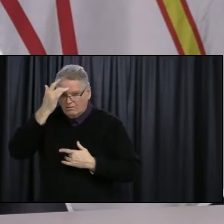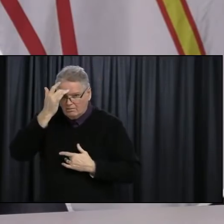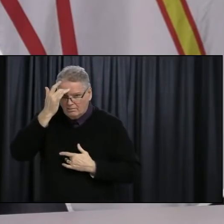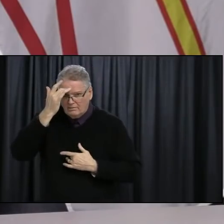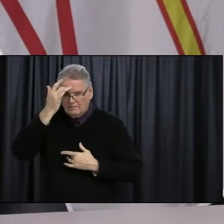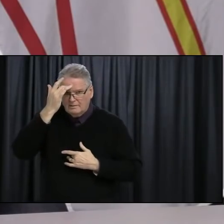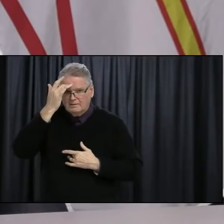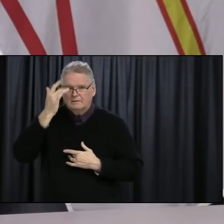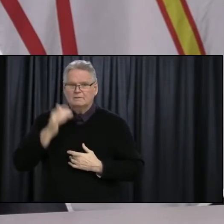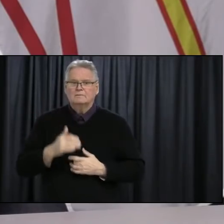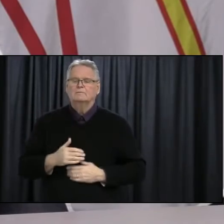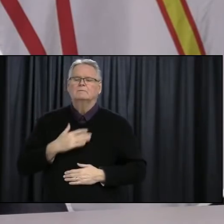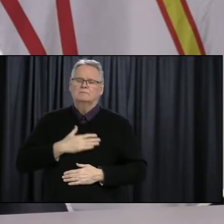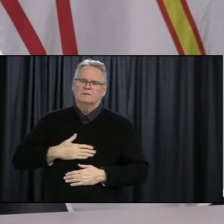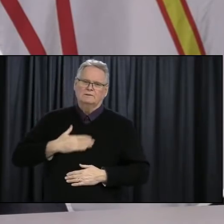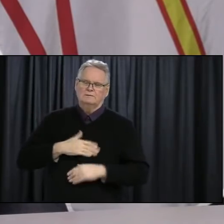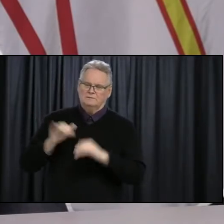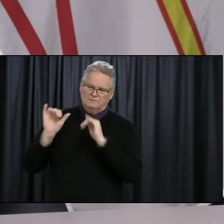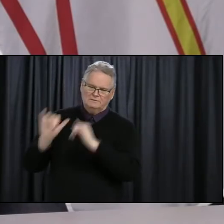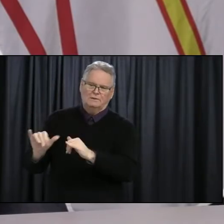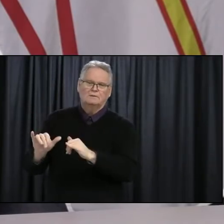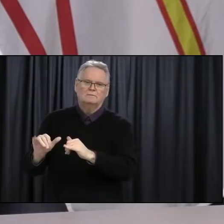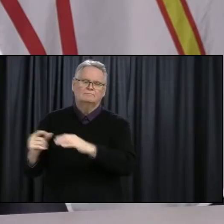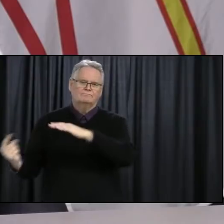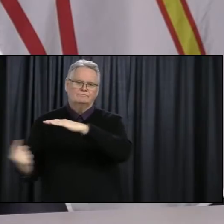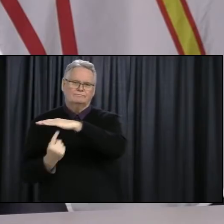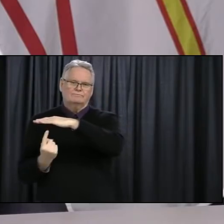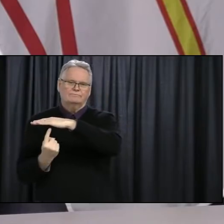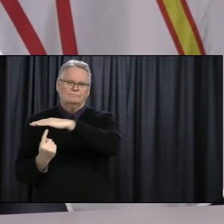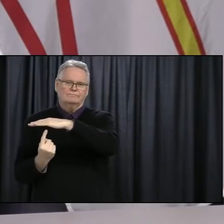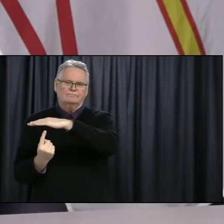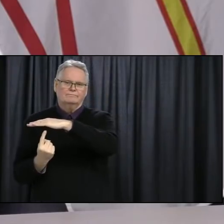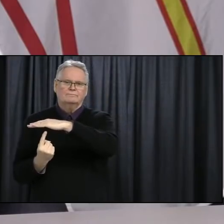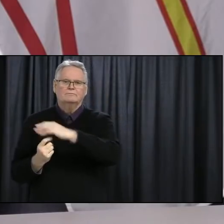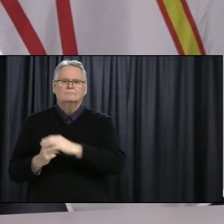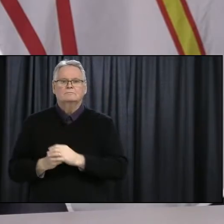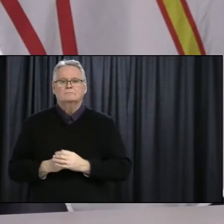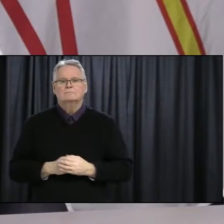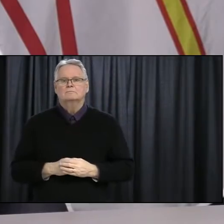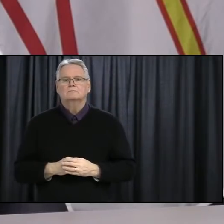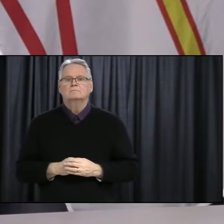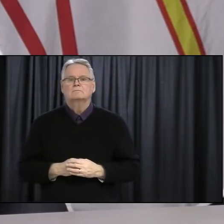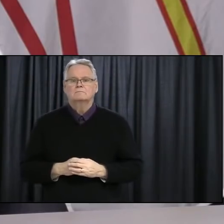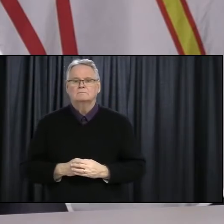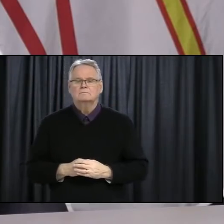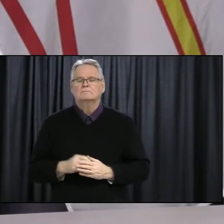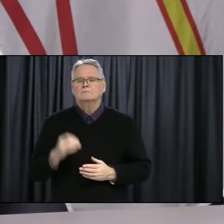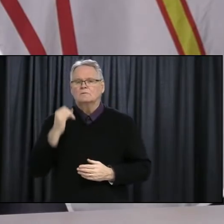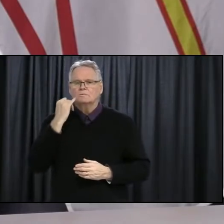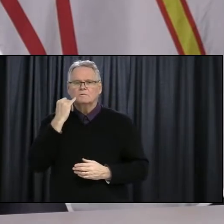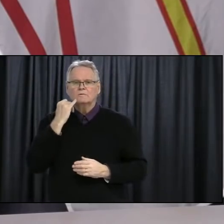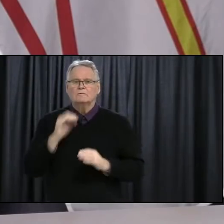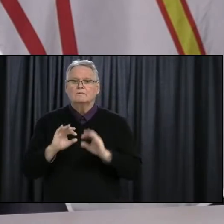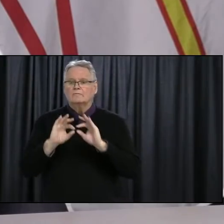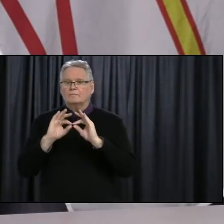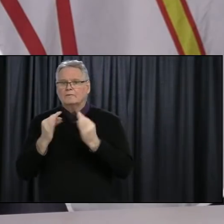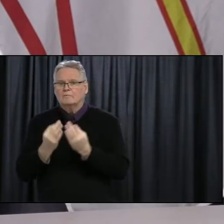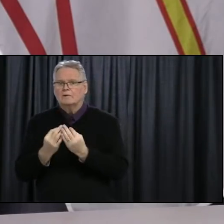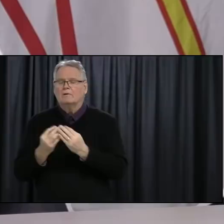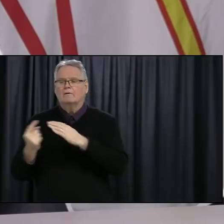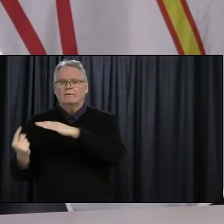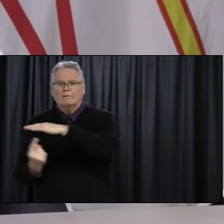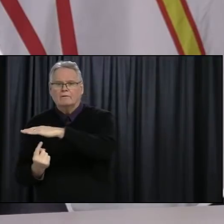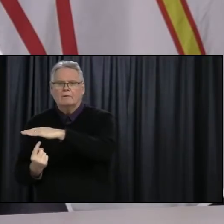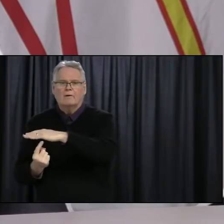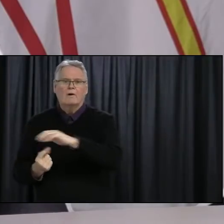identified as a close contact and instructed to self-isolate should be separated from the rest of the family completely. They must have their own room with